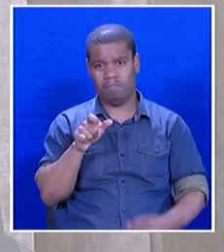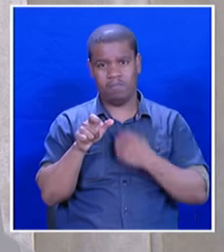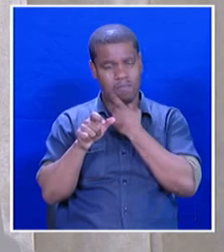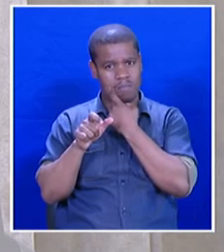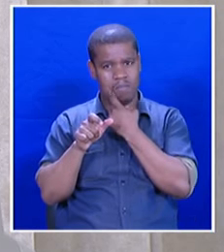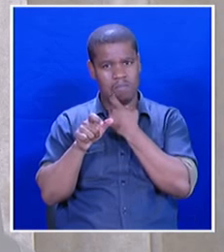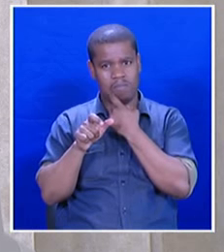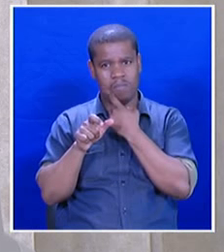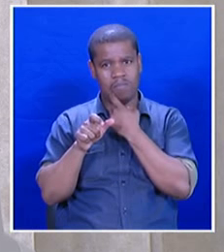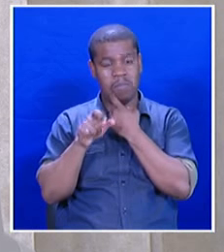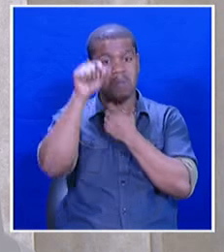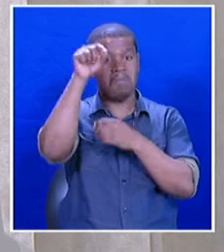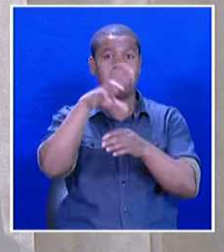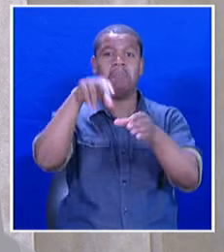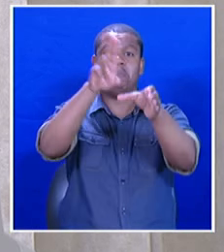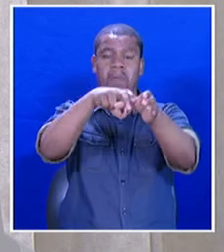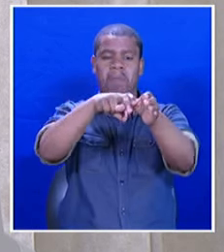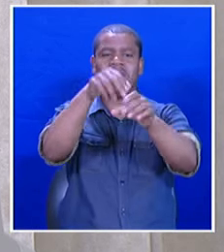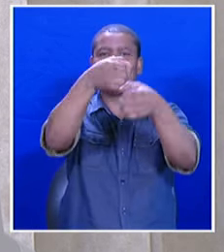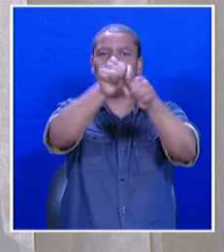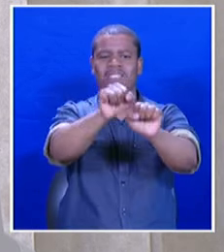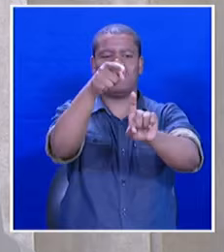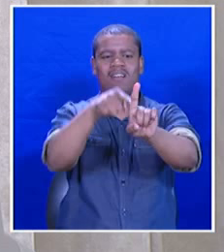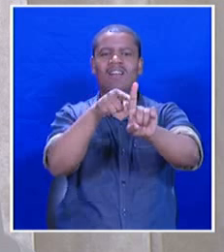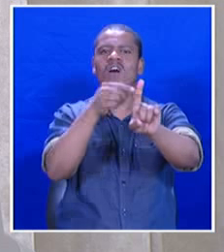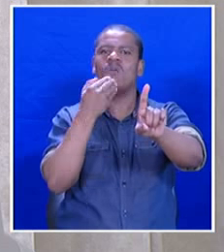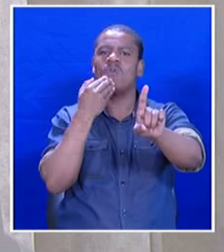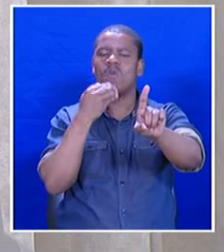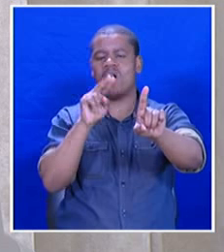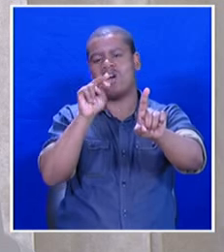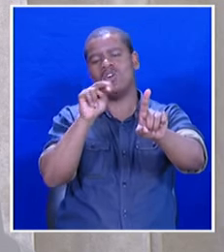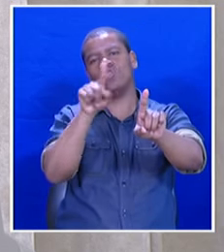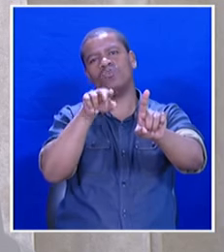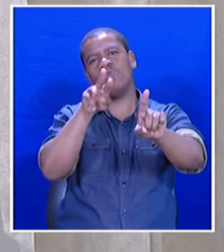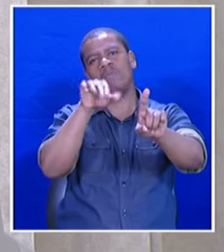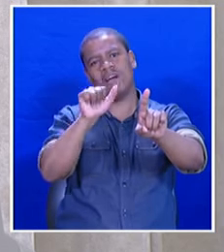Chairperson Nkosazana Zuma-Dlamini,